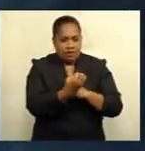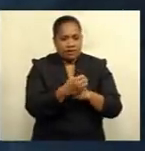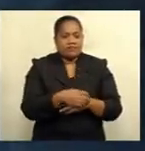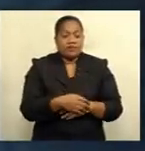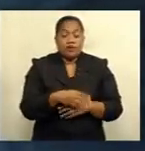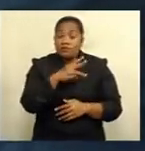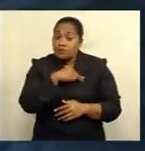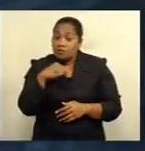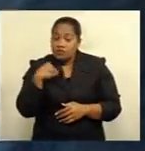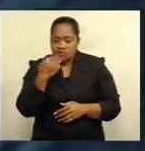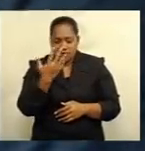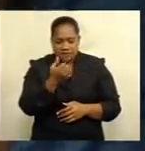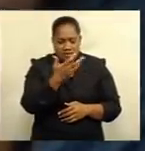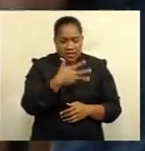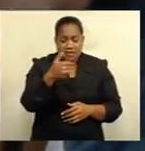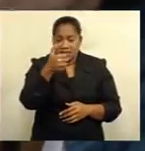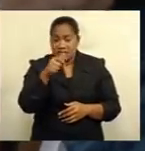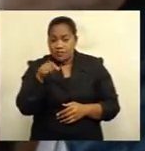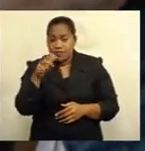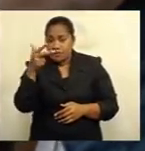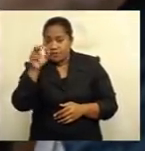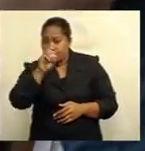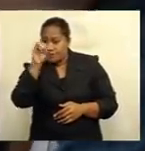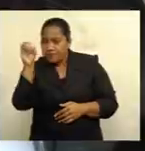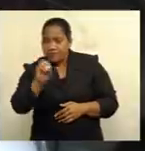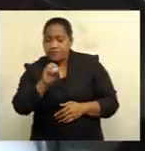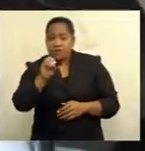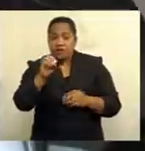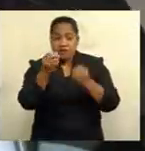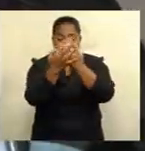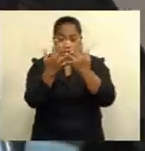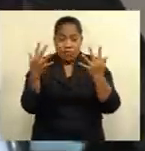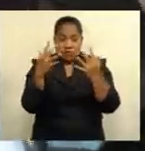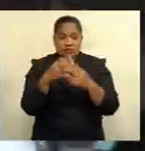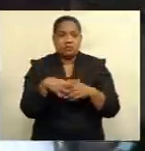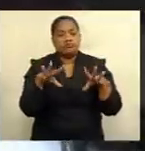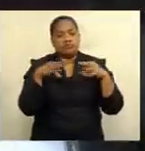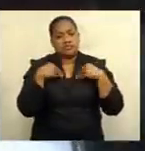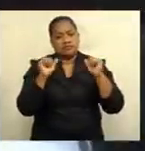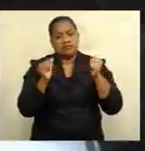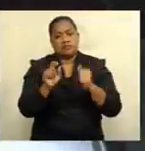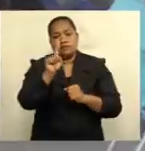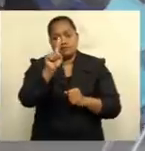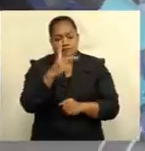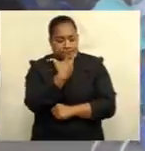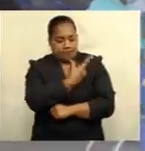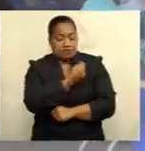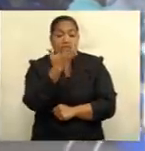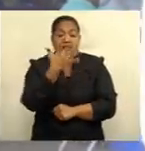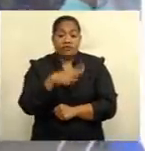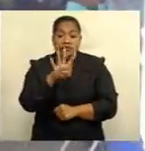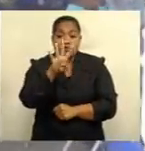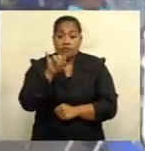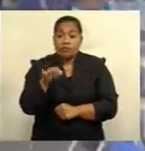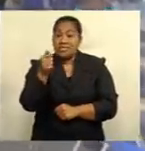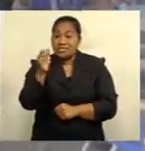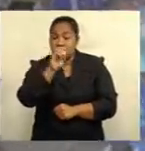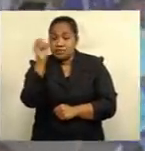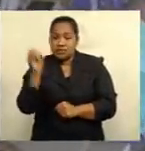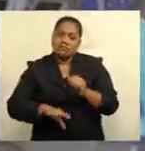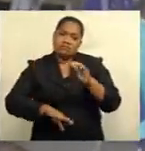ministry, 96.8% of the target population have received at least one dose and 54.6% are now